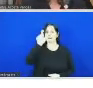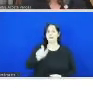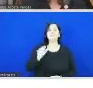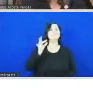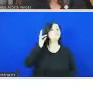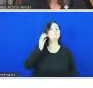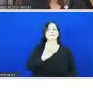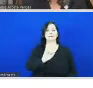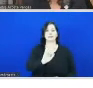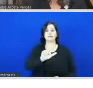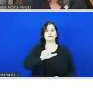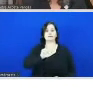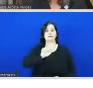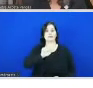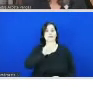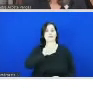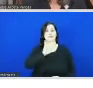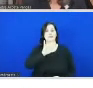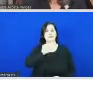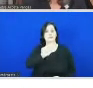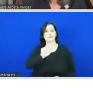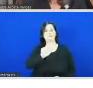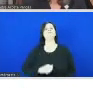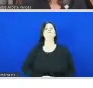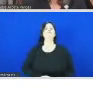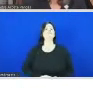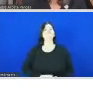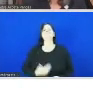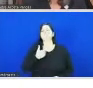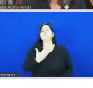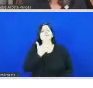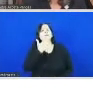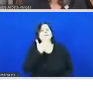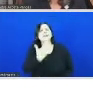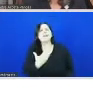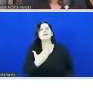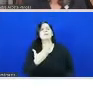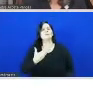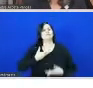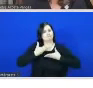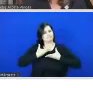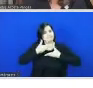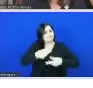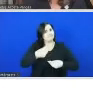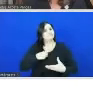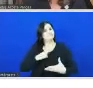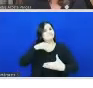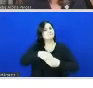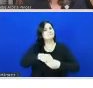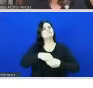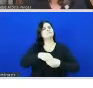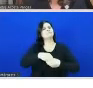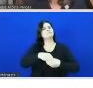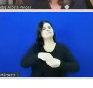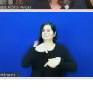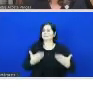very, very important conversation. Before moving to your question, Lauren, let me just say a few words from the